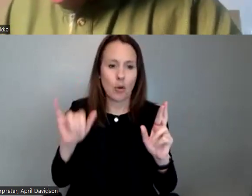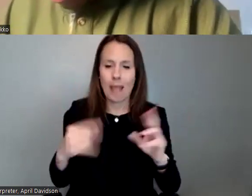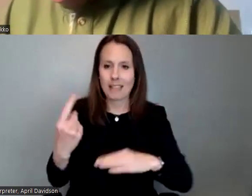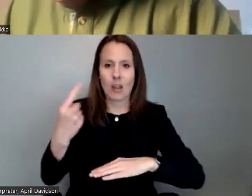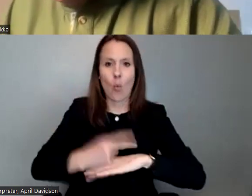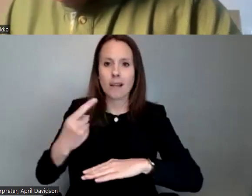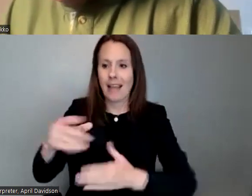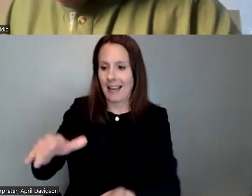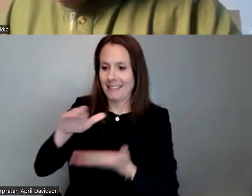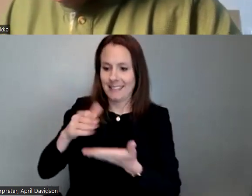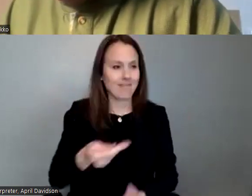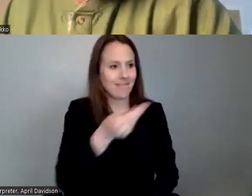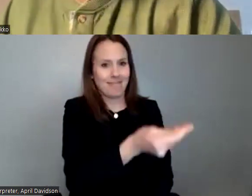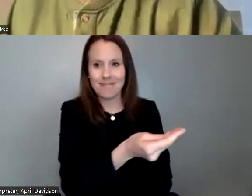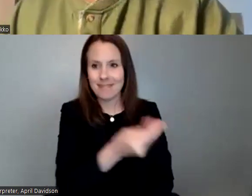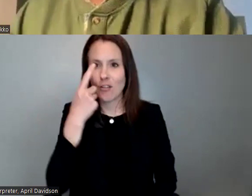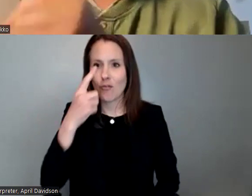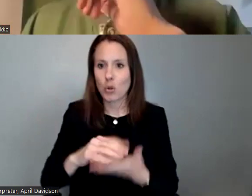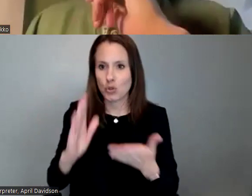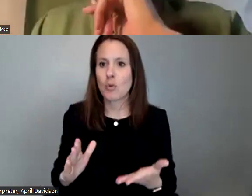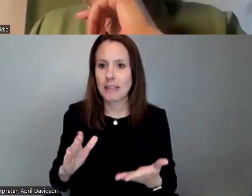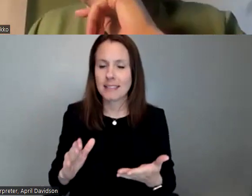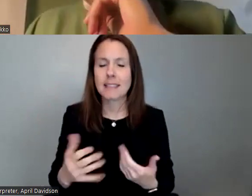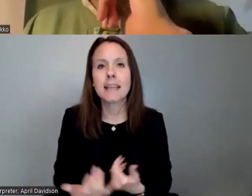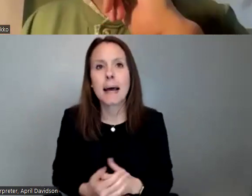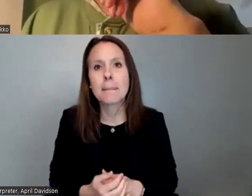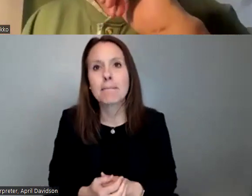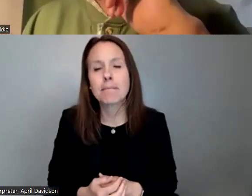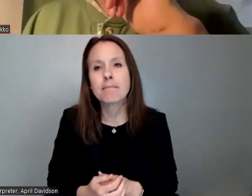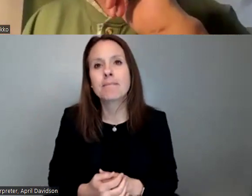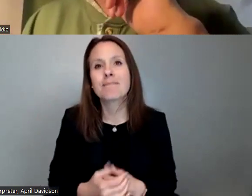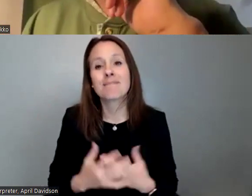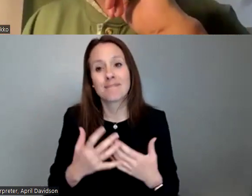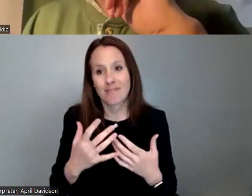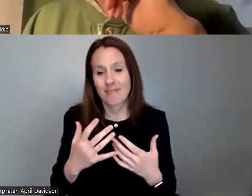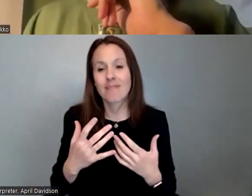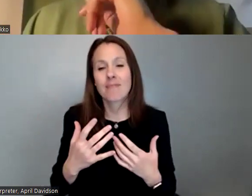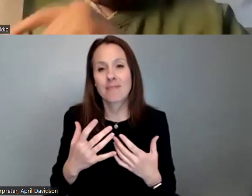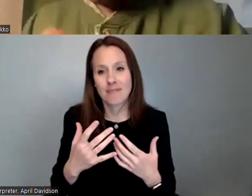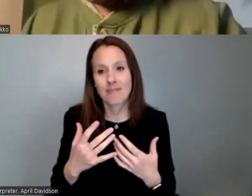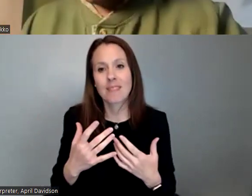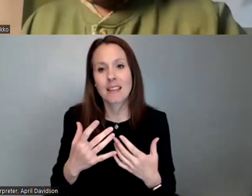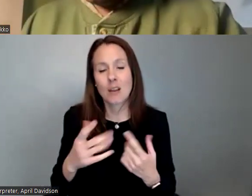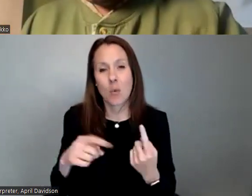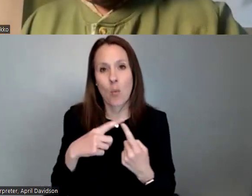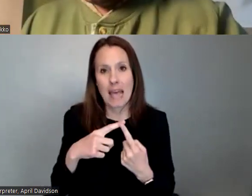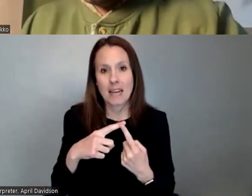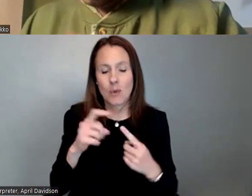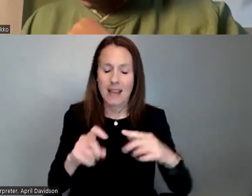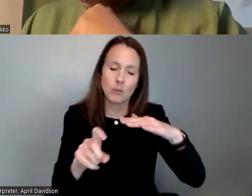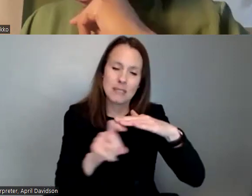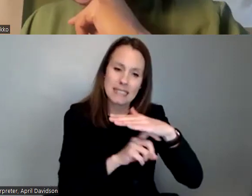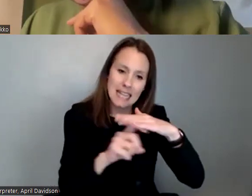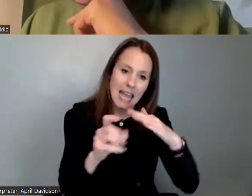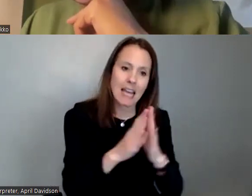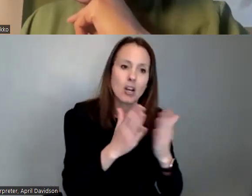turnaround to get the files back to the students. In the process of having to ideally scan a book,